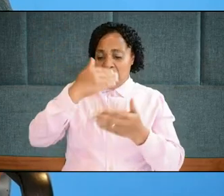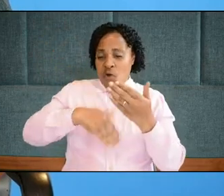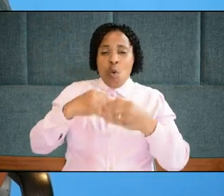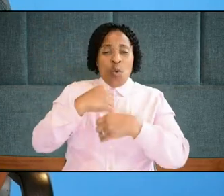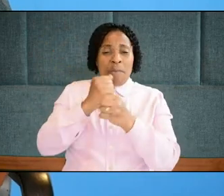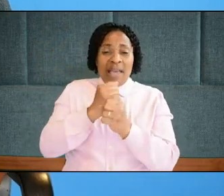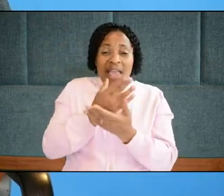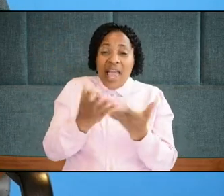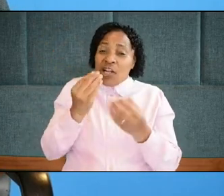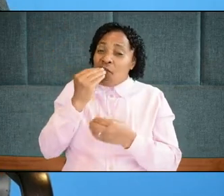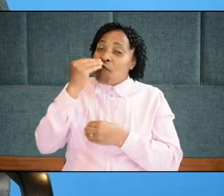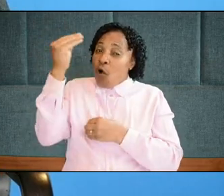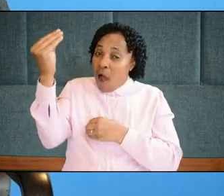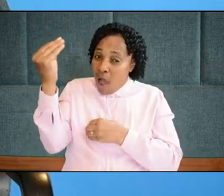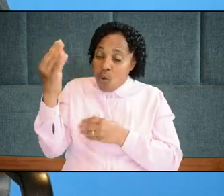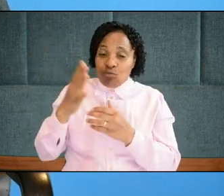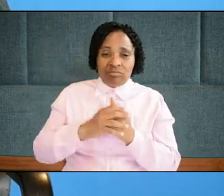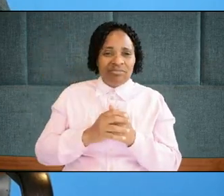make any vow,